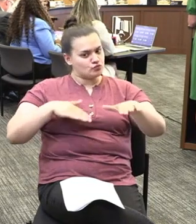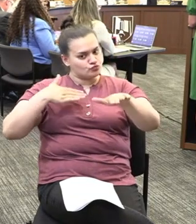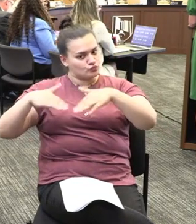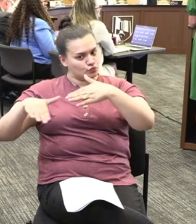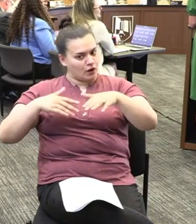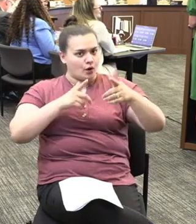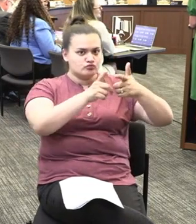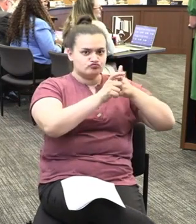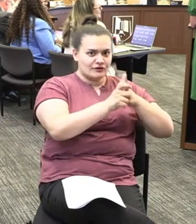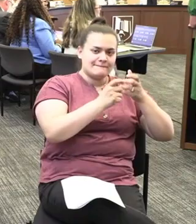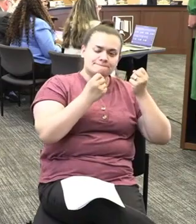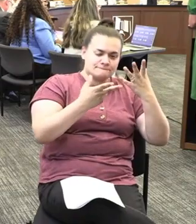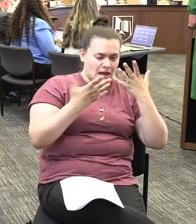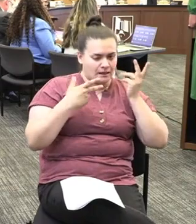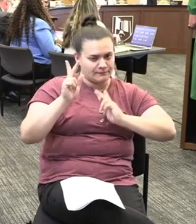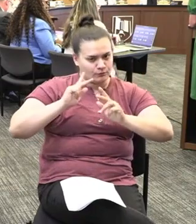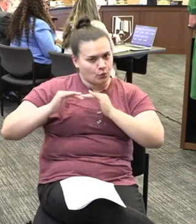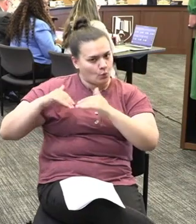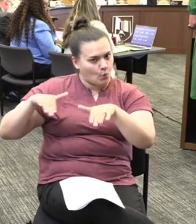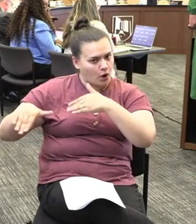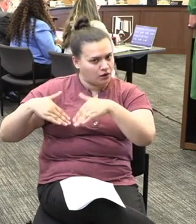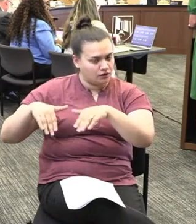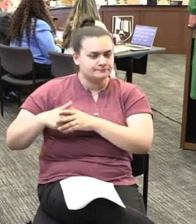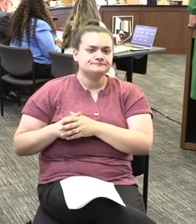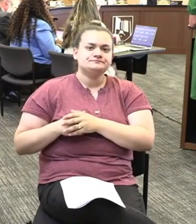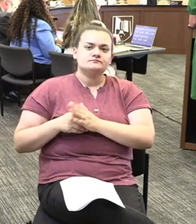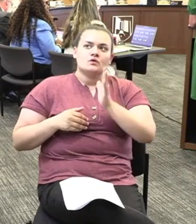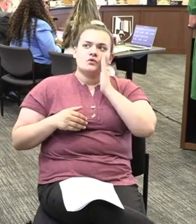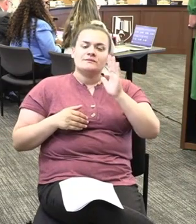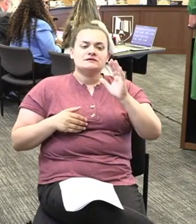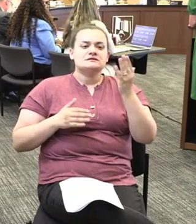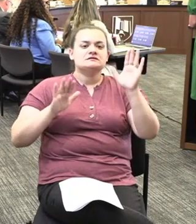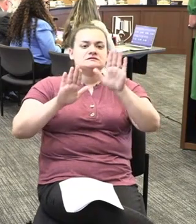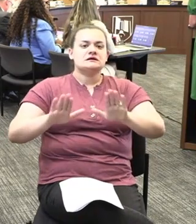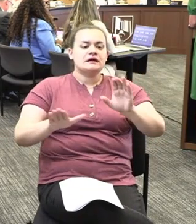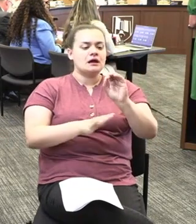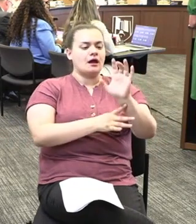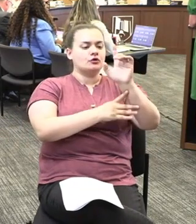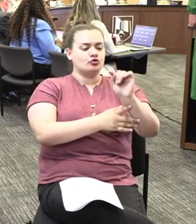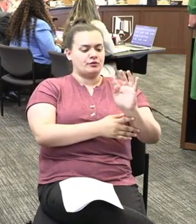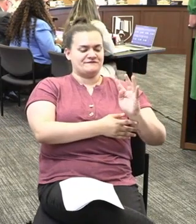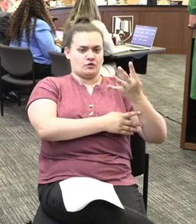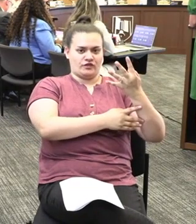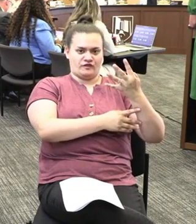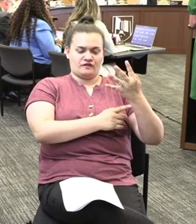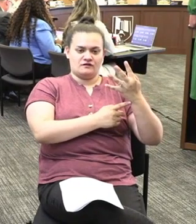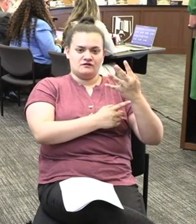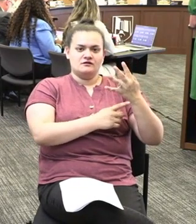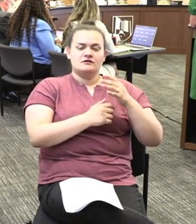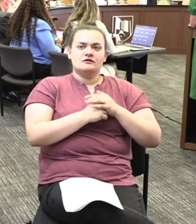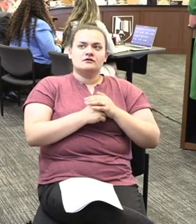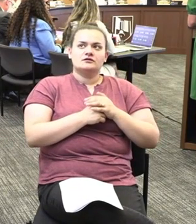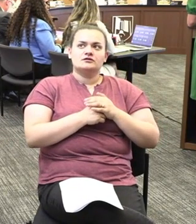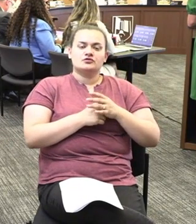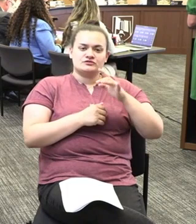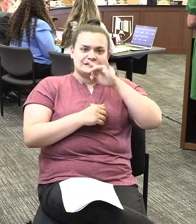it. Many people do walk it. Is going to be Sunday, October 4th. So there's a kids 1 mile race at